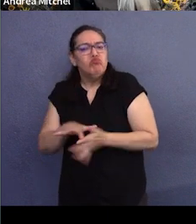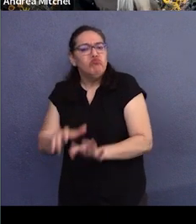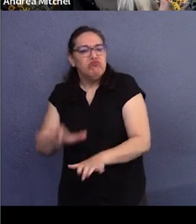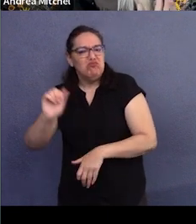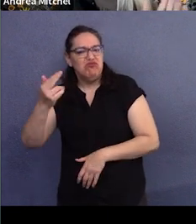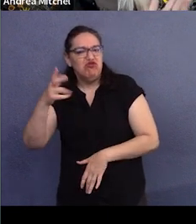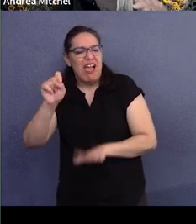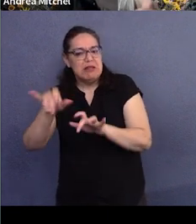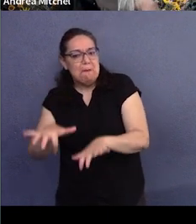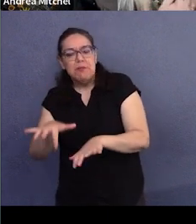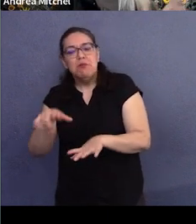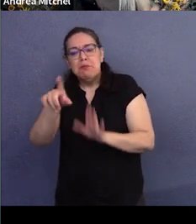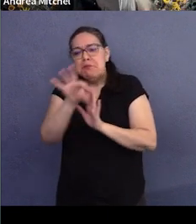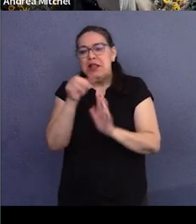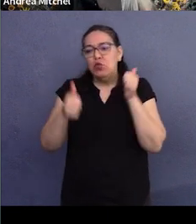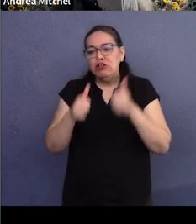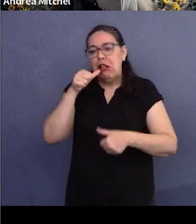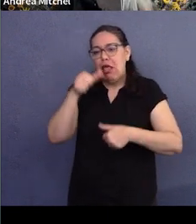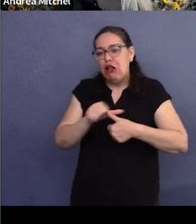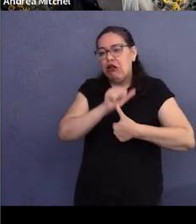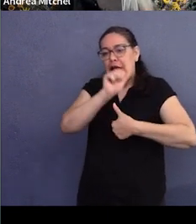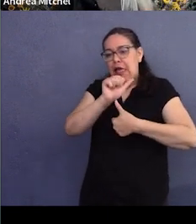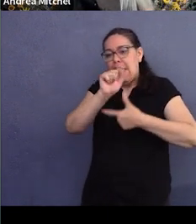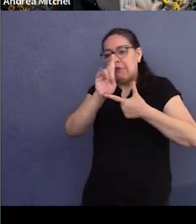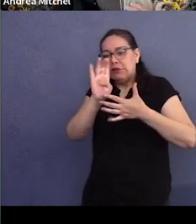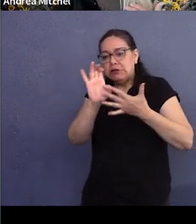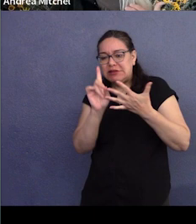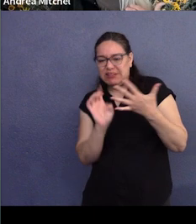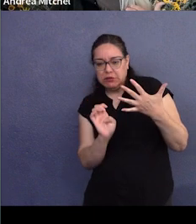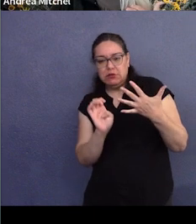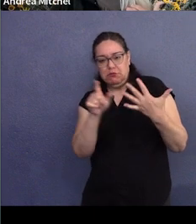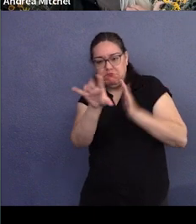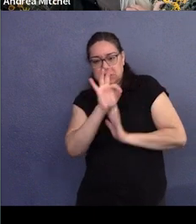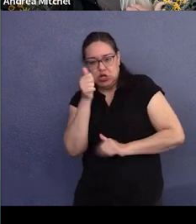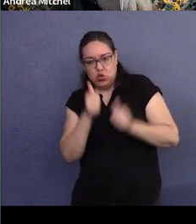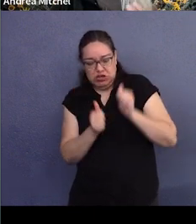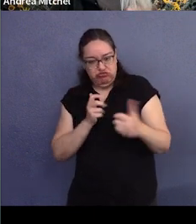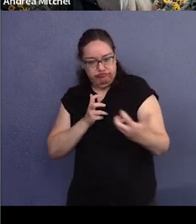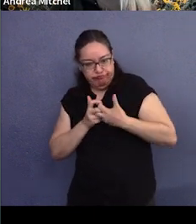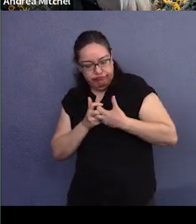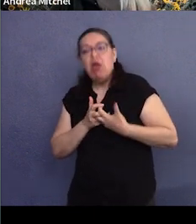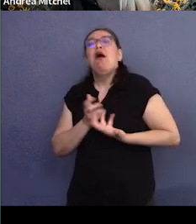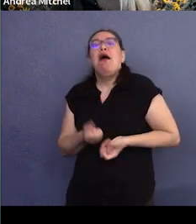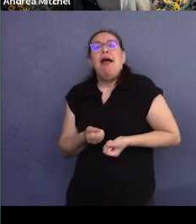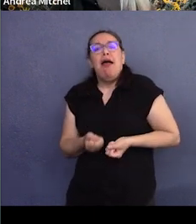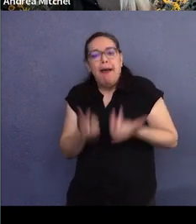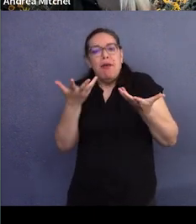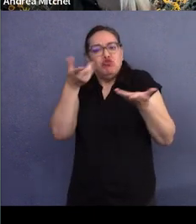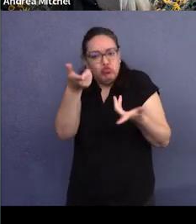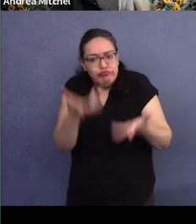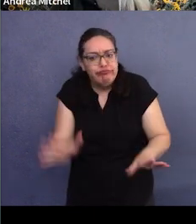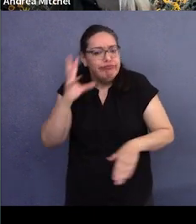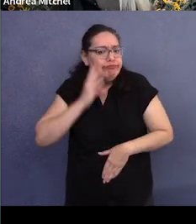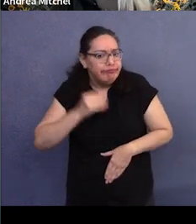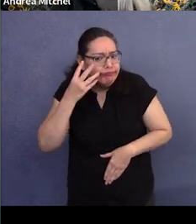put the letter A through E, if you, on your knowledge level of experience